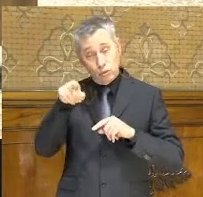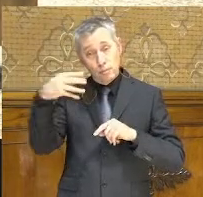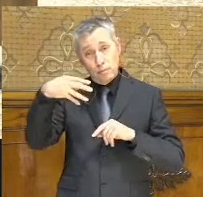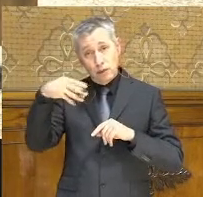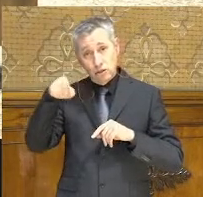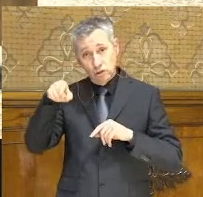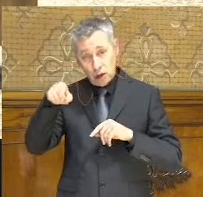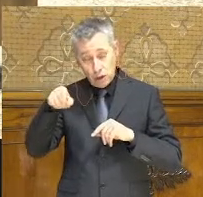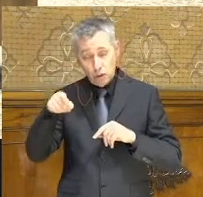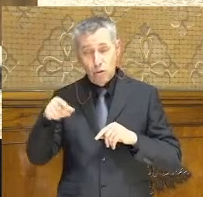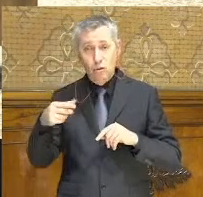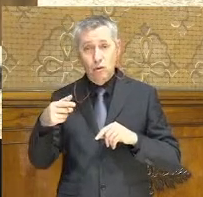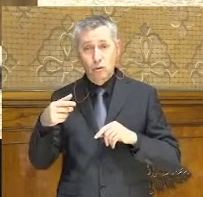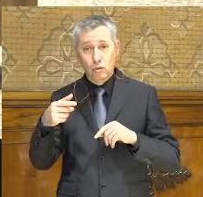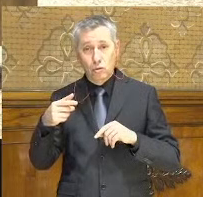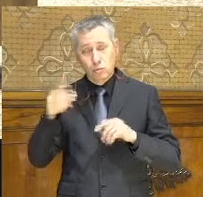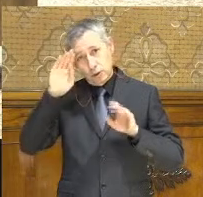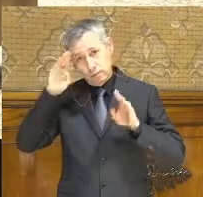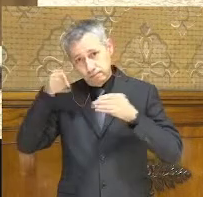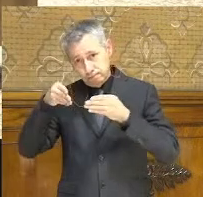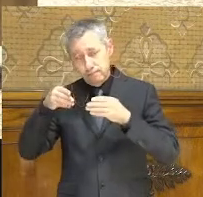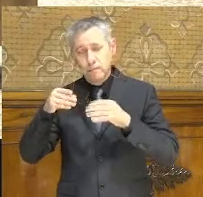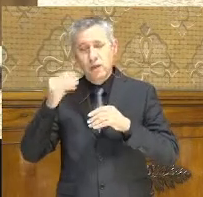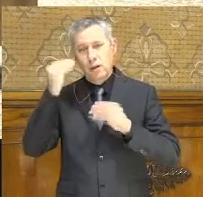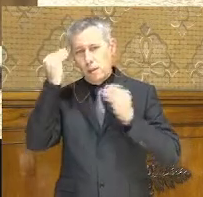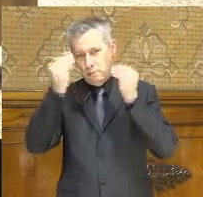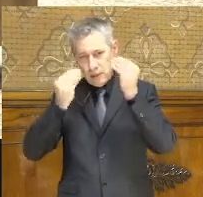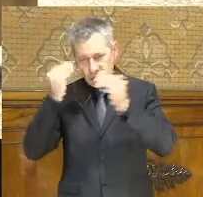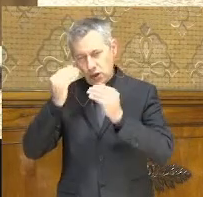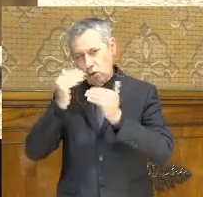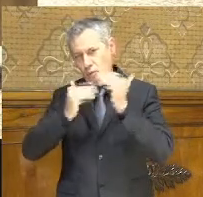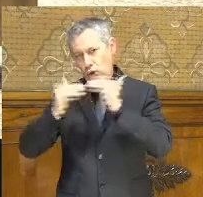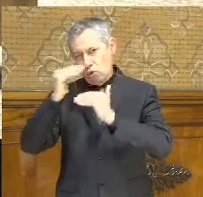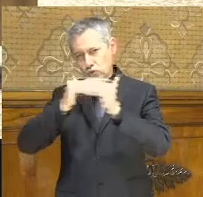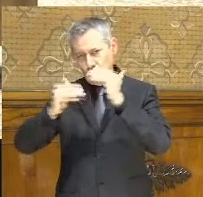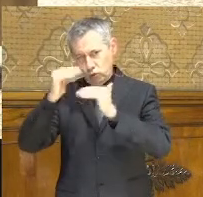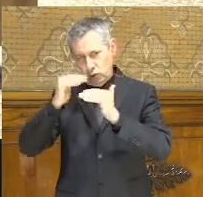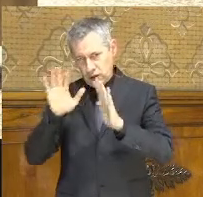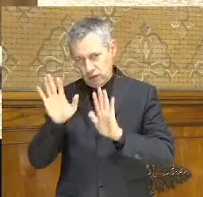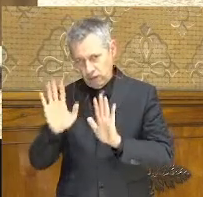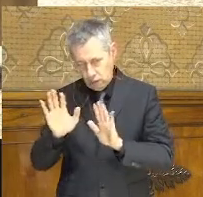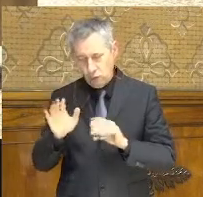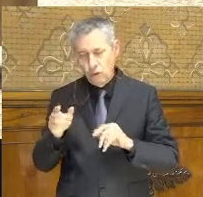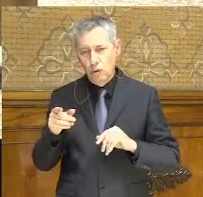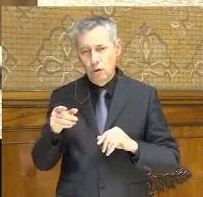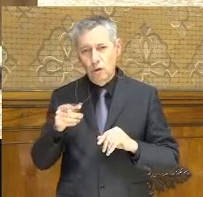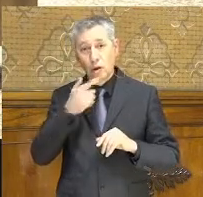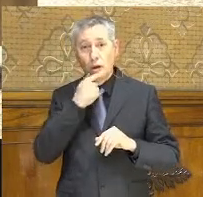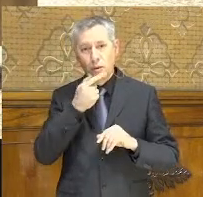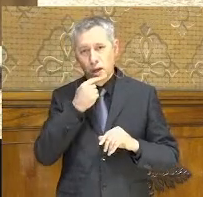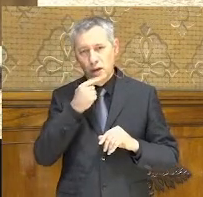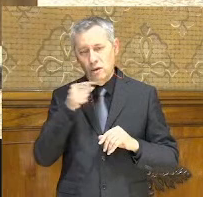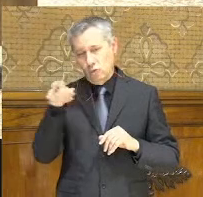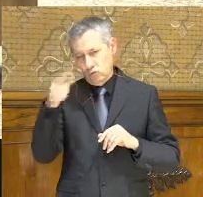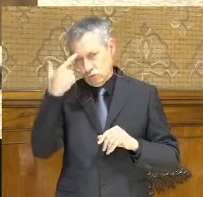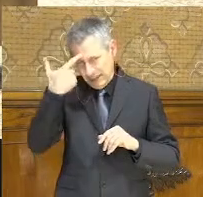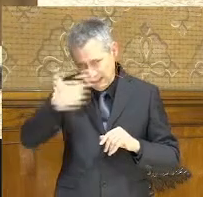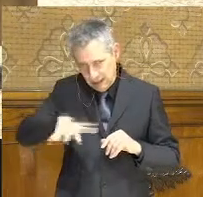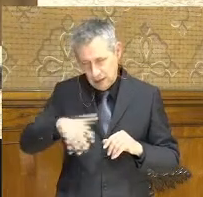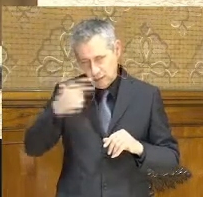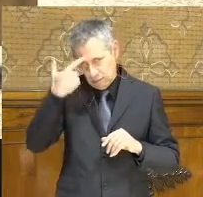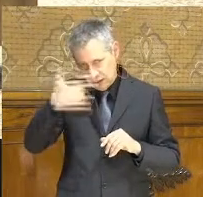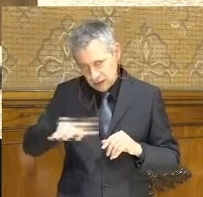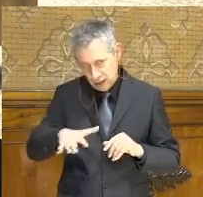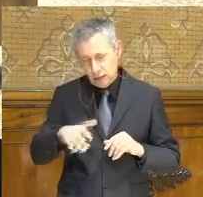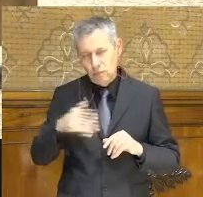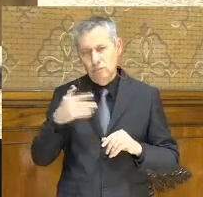deconstructive thinking, he is well aware of many of the things that we wanted to talk